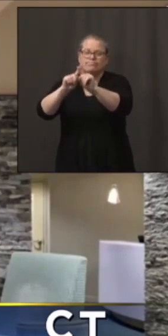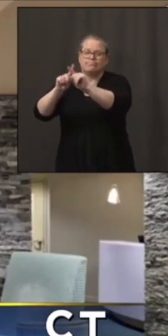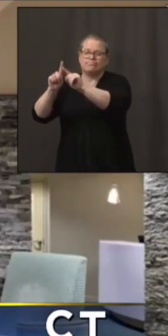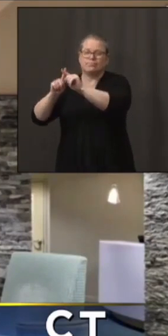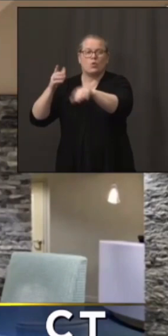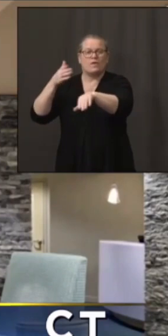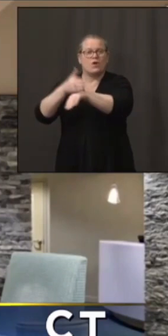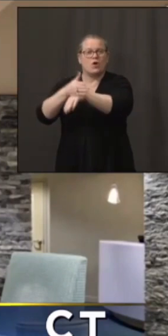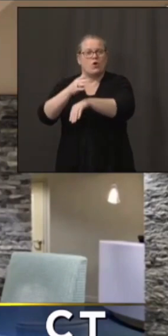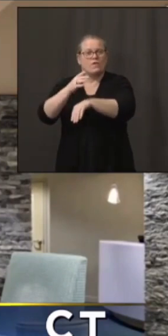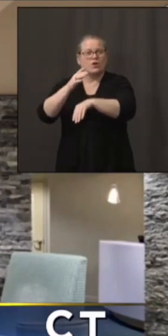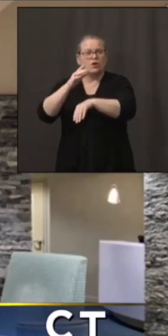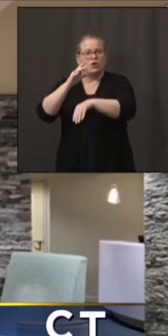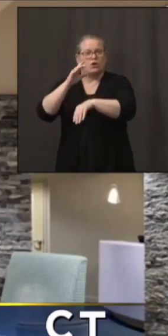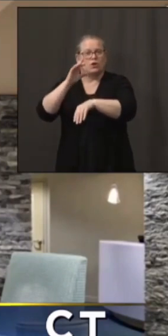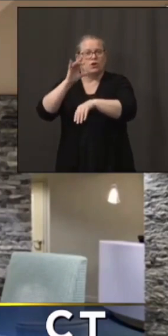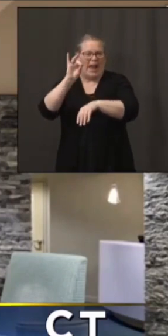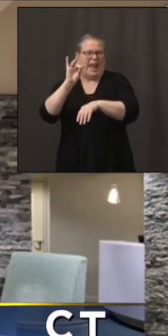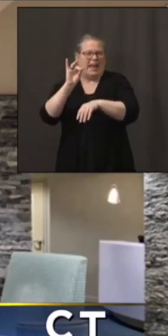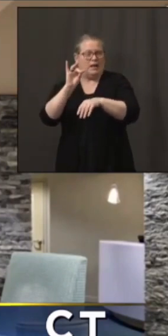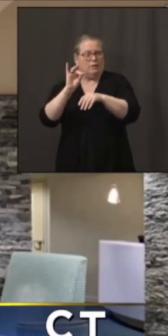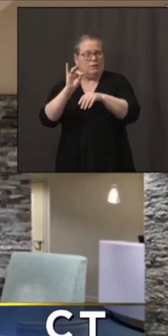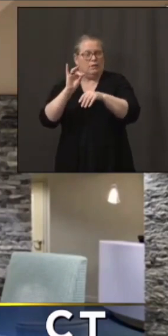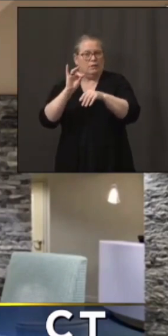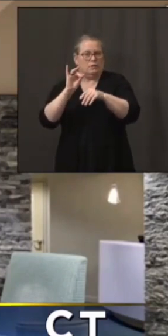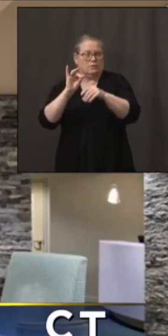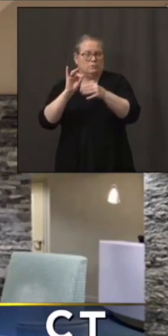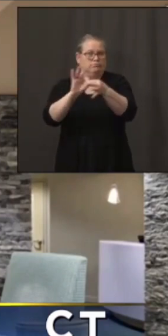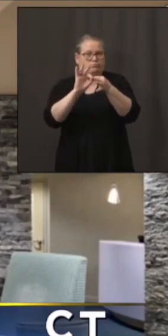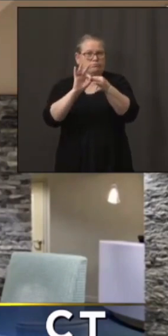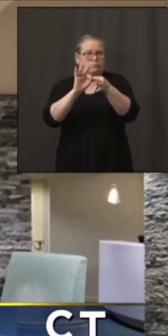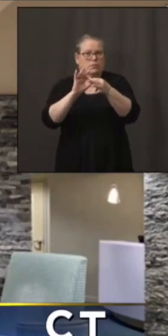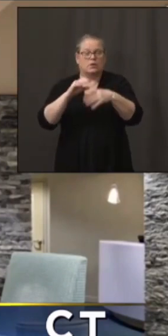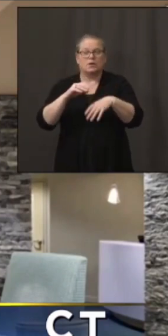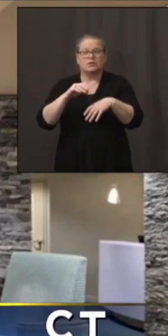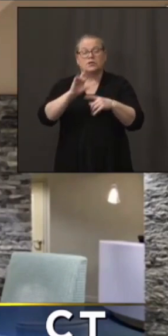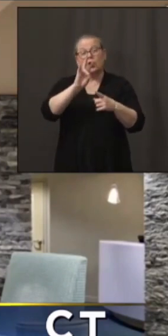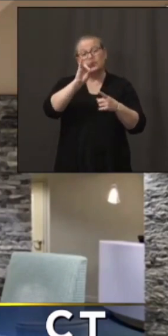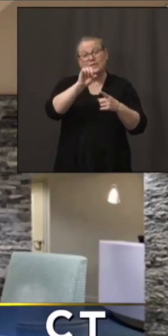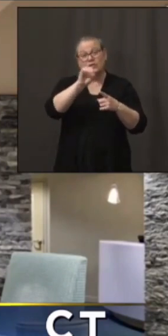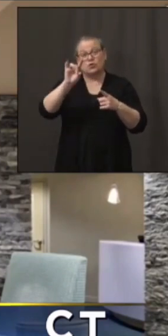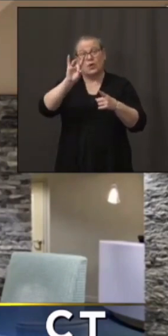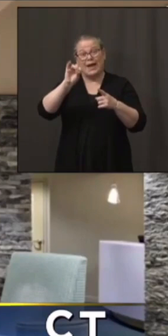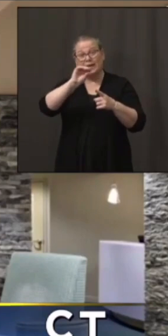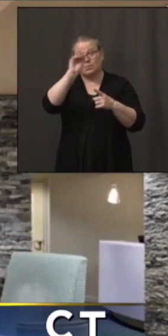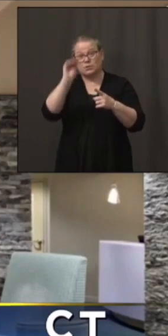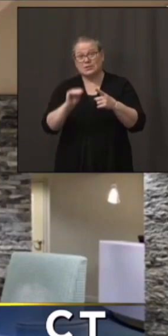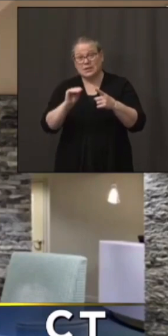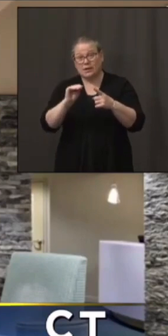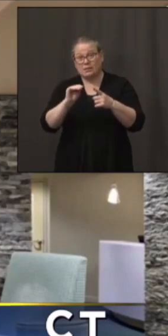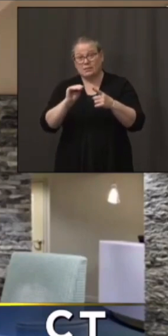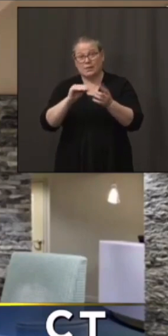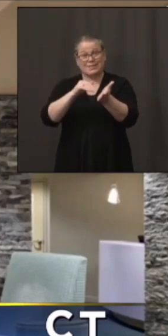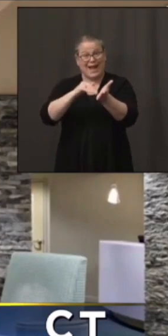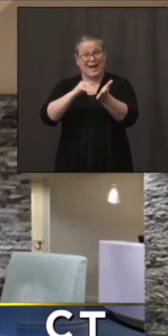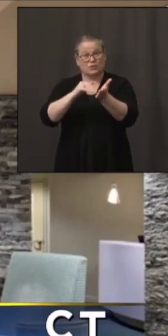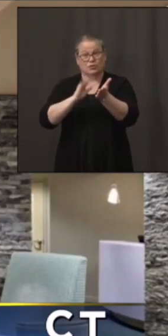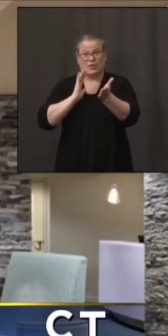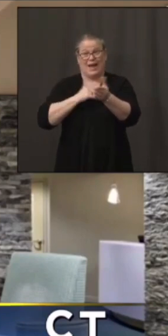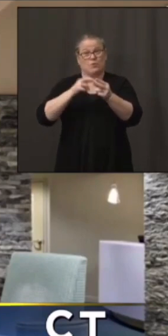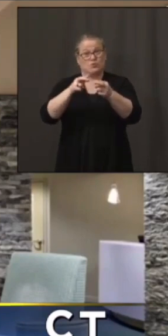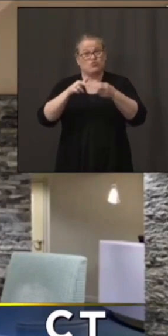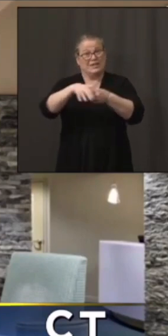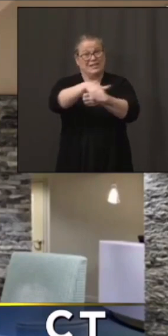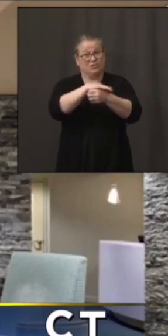80 providers. So between 70 and 80% of the primary care that's delivered in our region is being